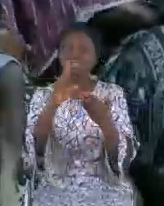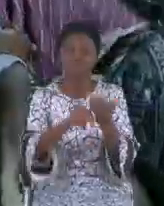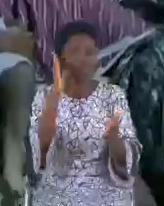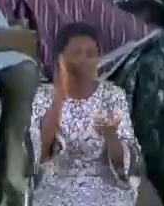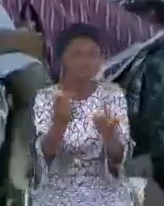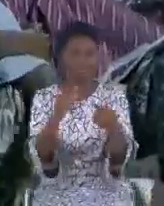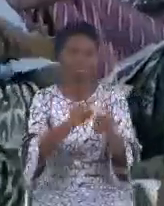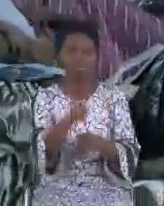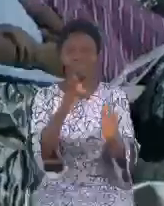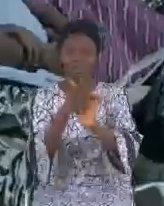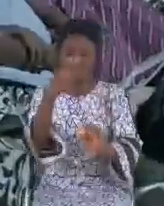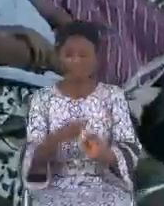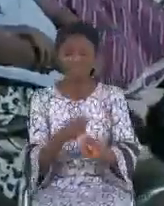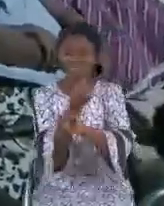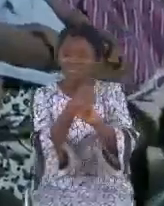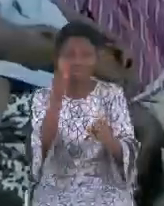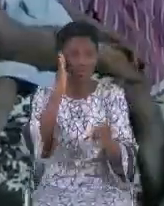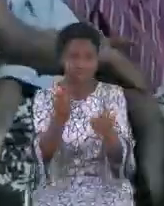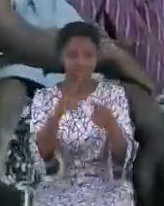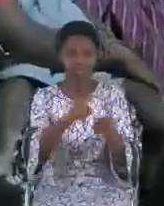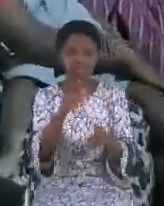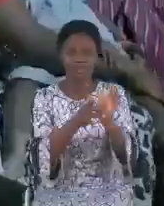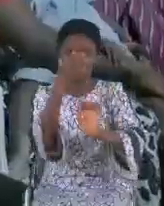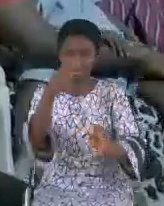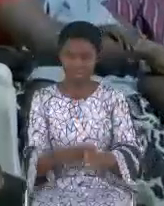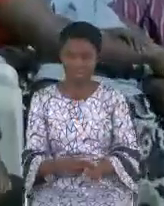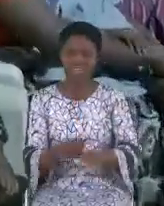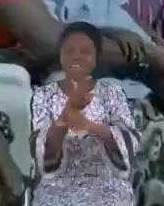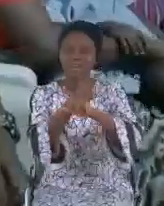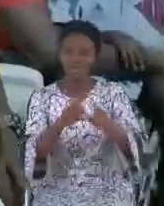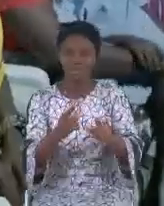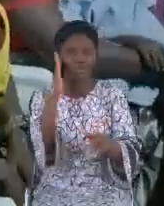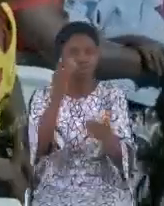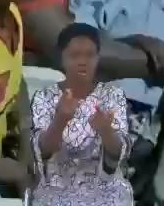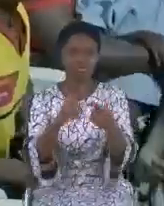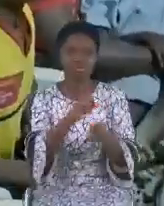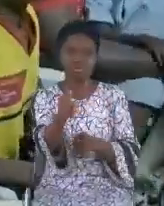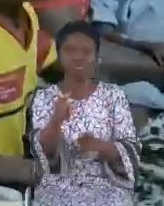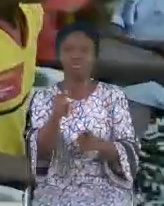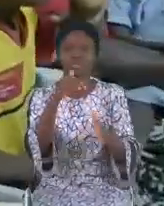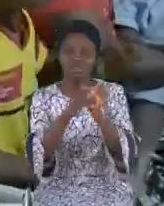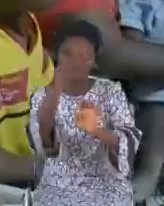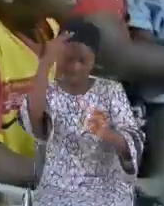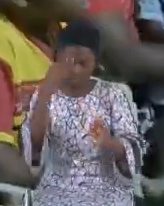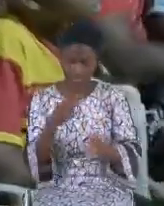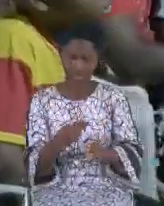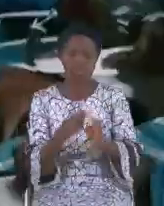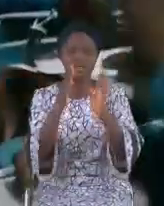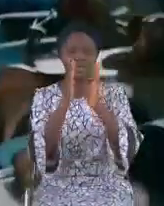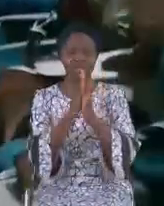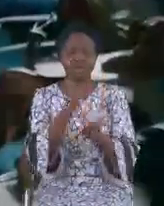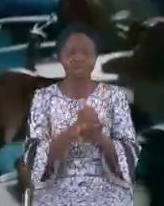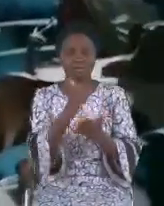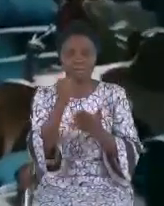you. Salvation will come to you. Liberation will come to you in Jesus'